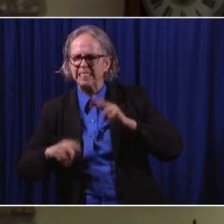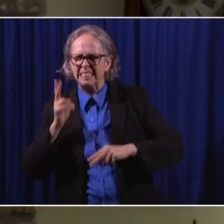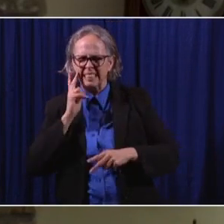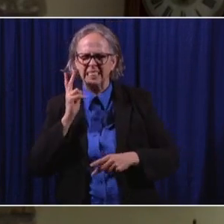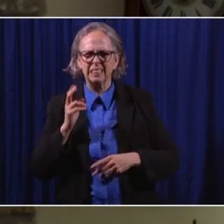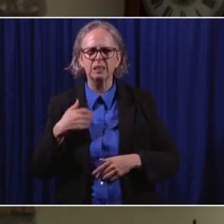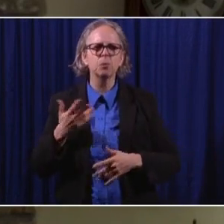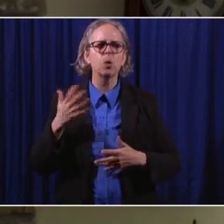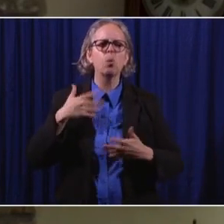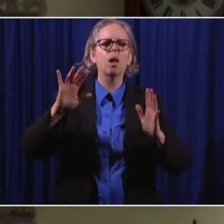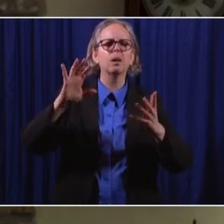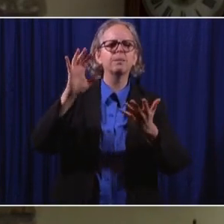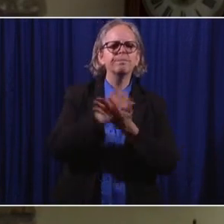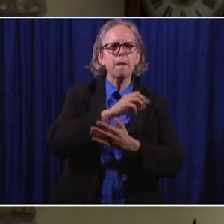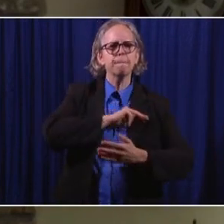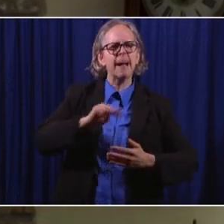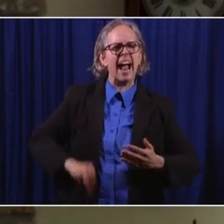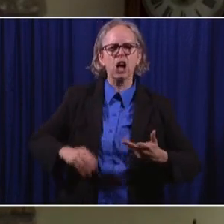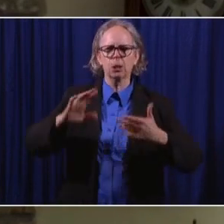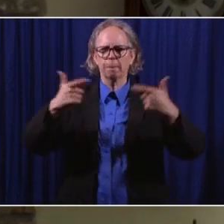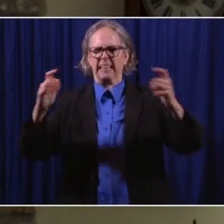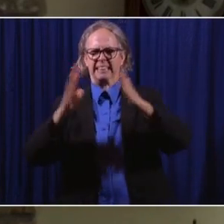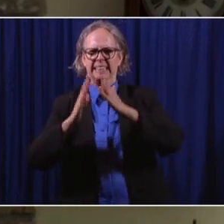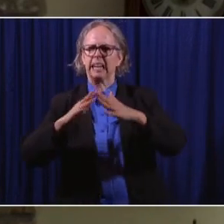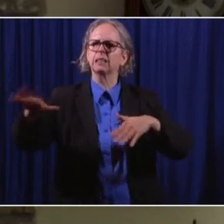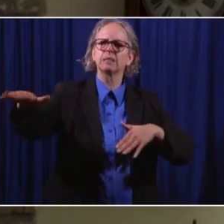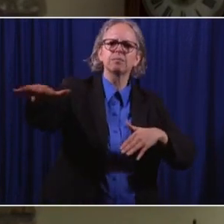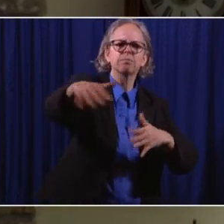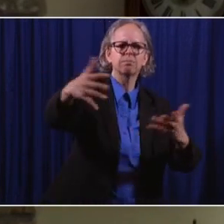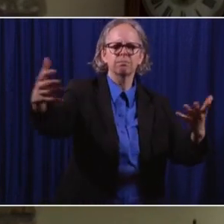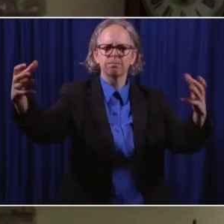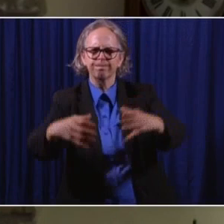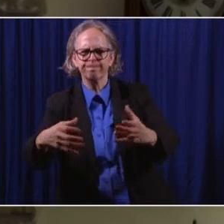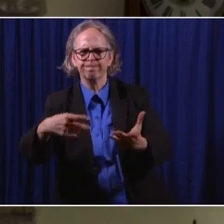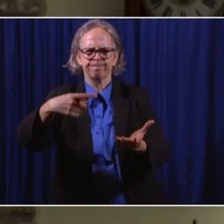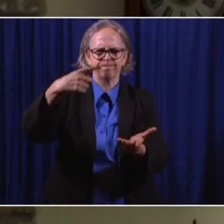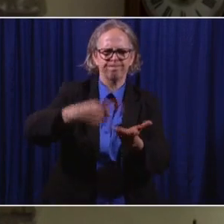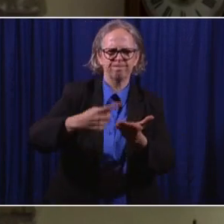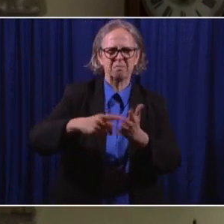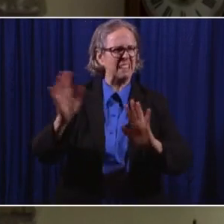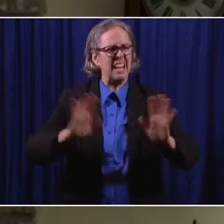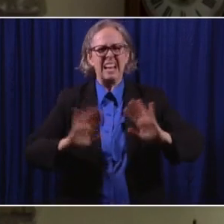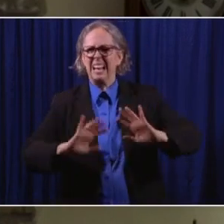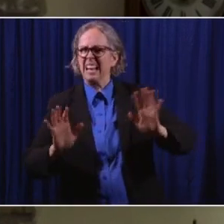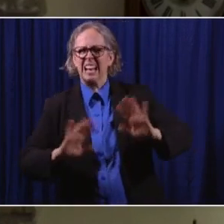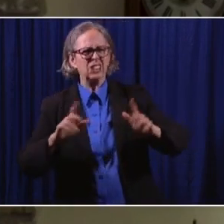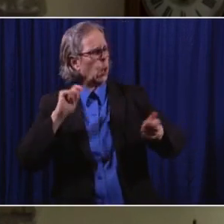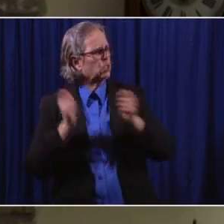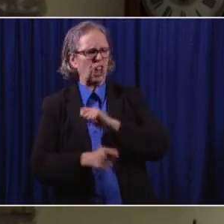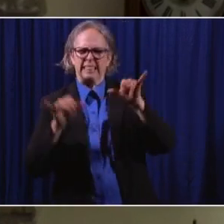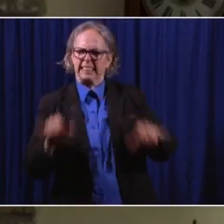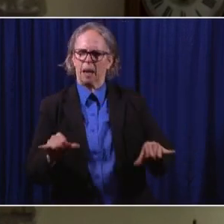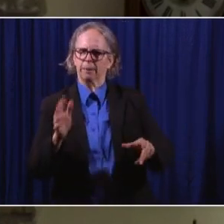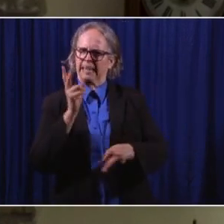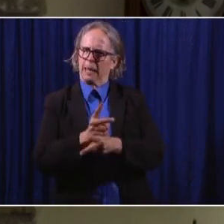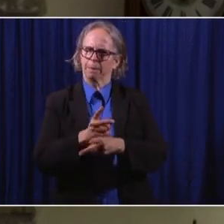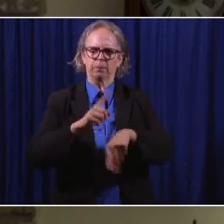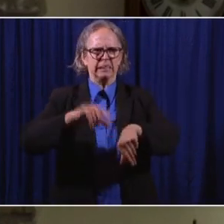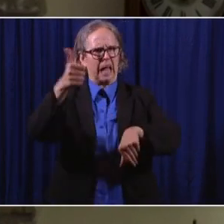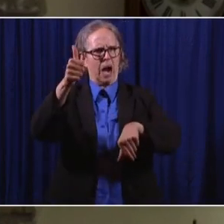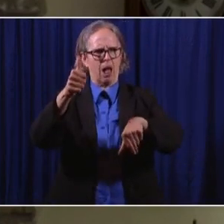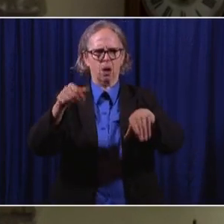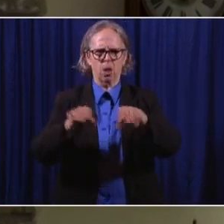of some of our major cities who told me as recently as this morning, please do not change that. I have another mayor who has told me, please